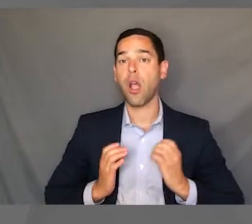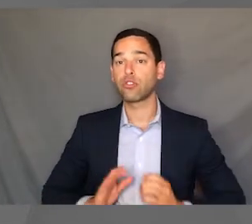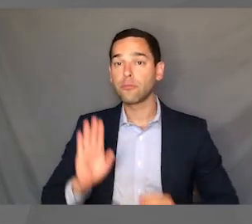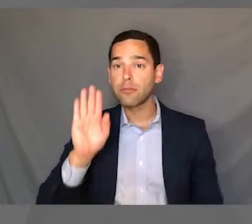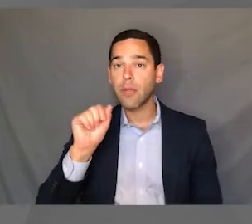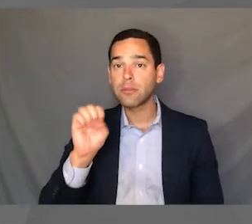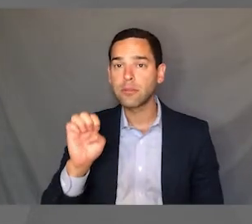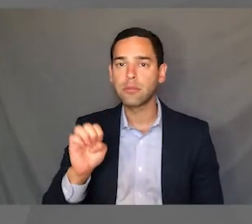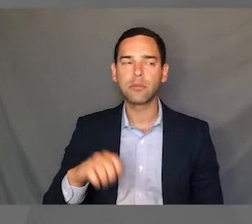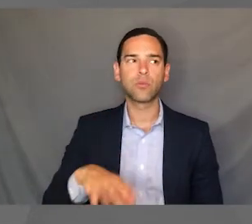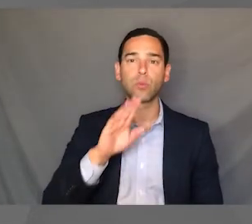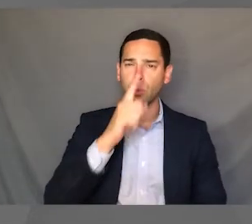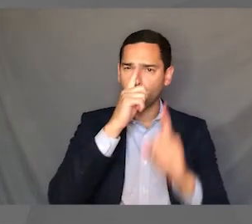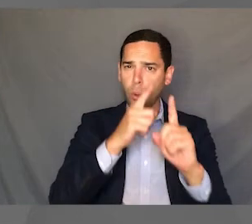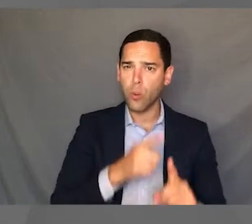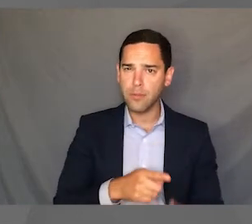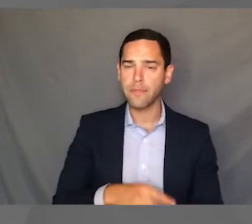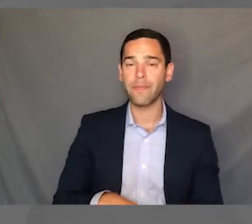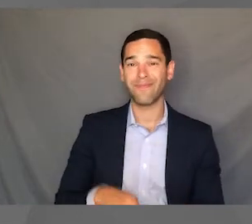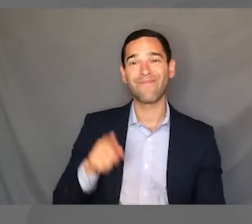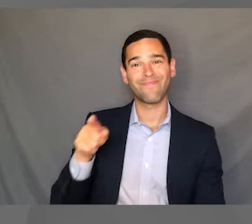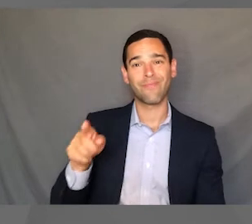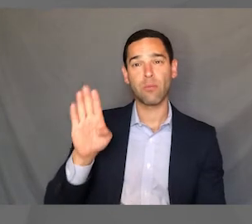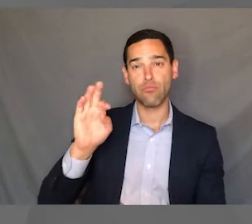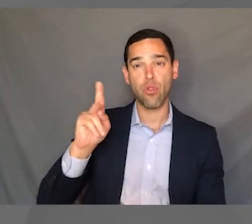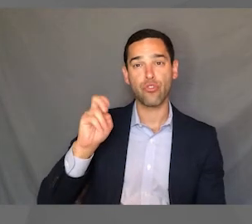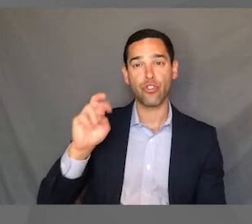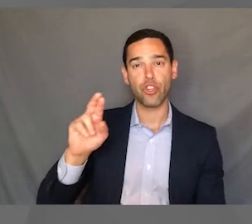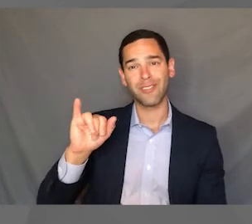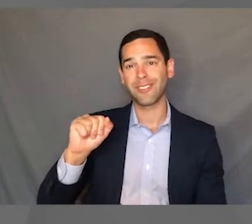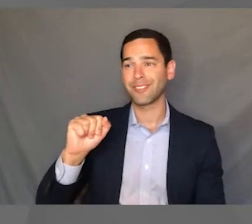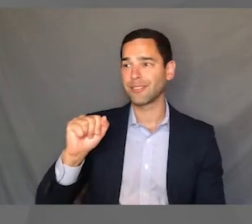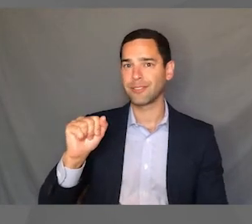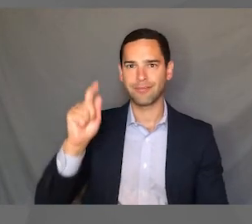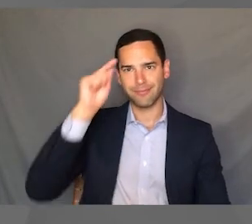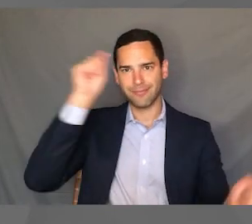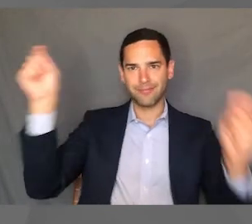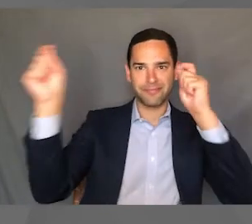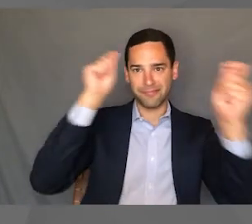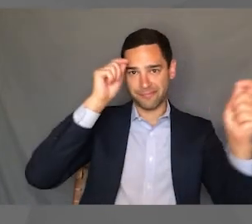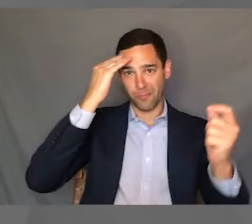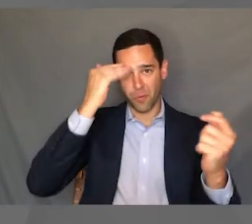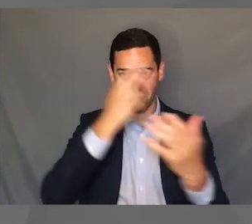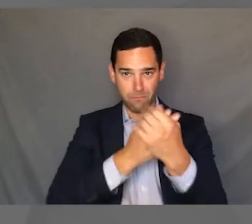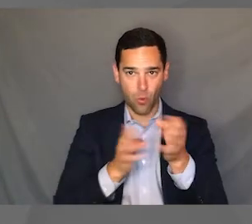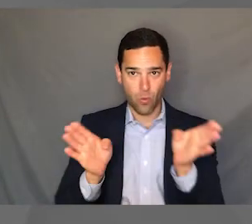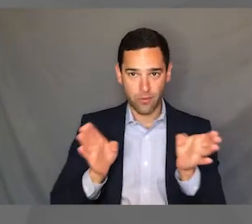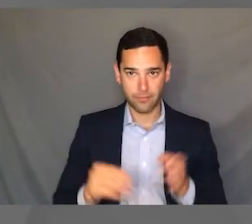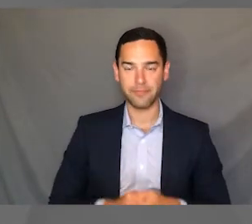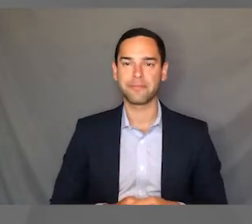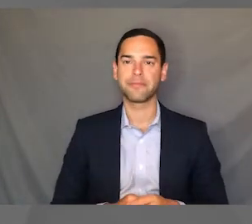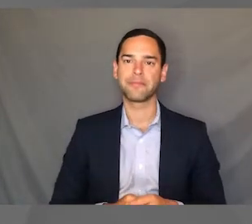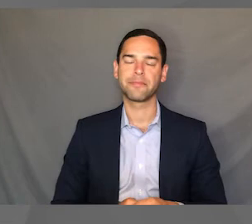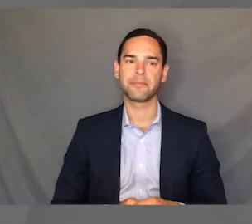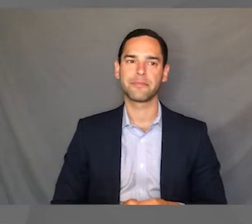to get done. Kind of a Jack or Jill of both trades. But that's really the first place that you start off, is having